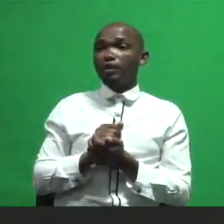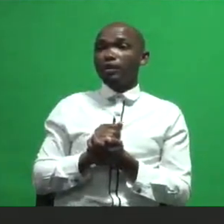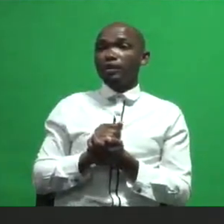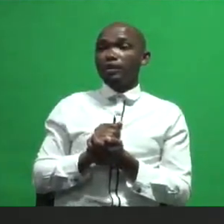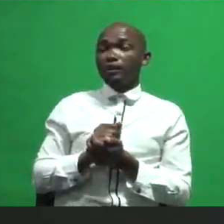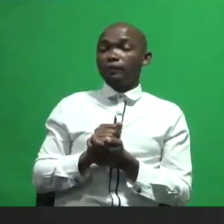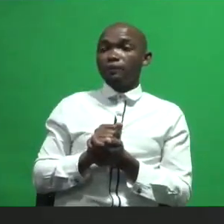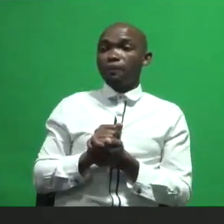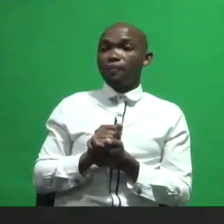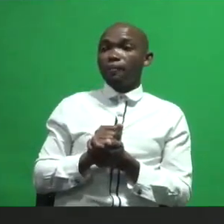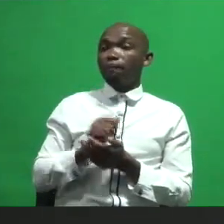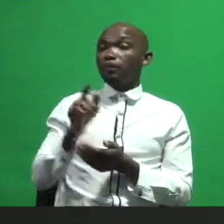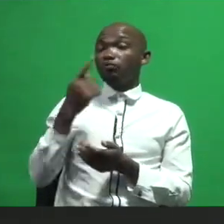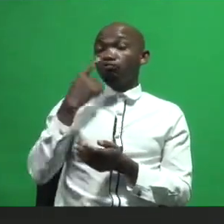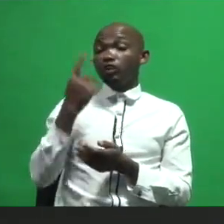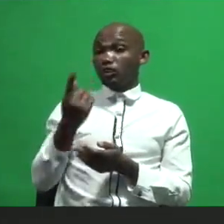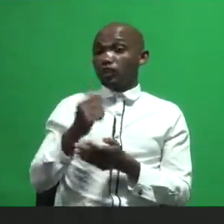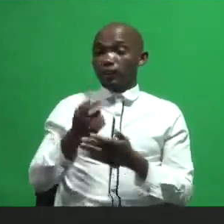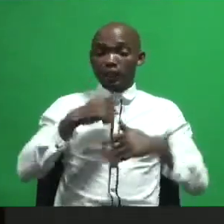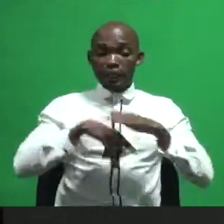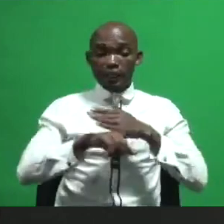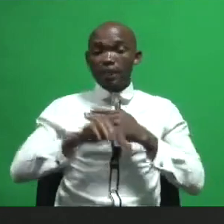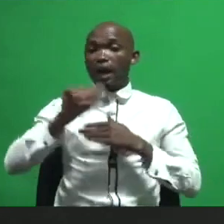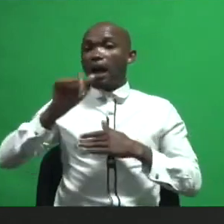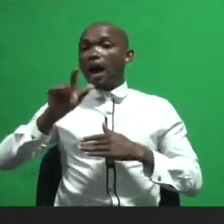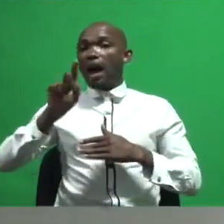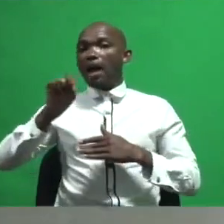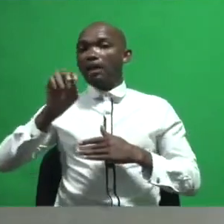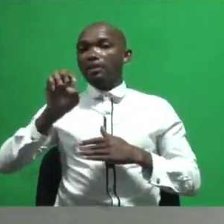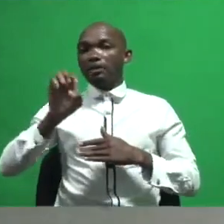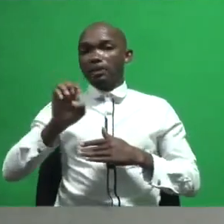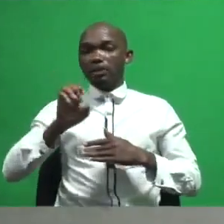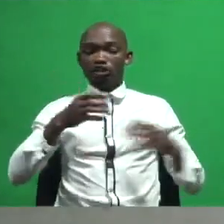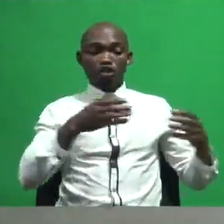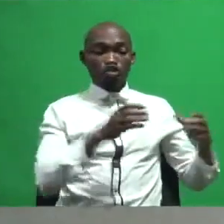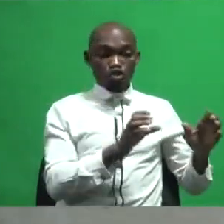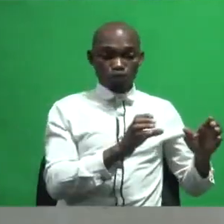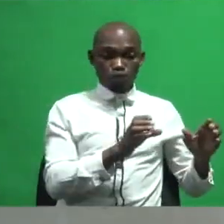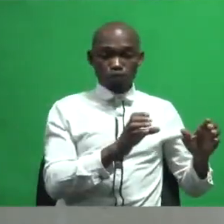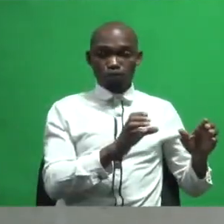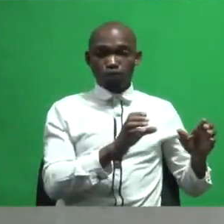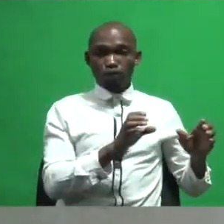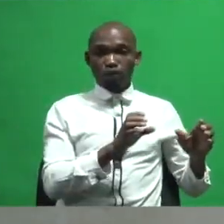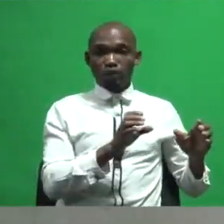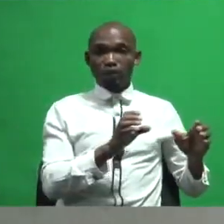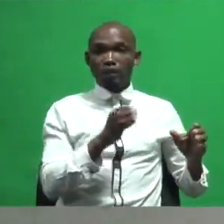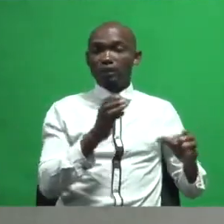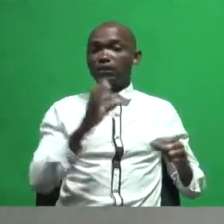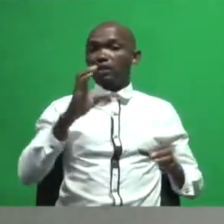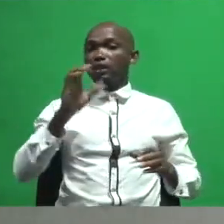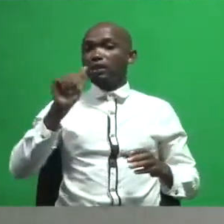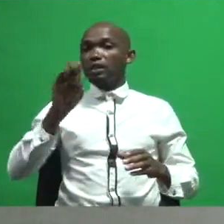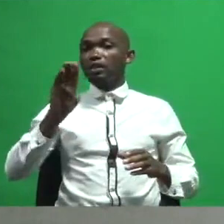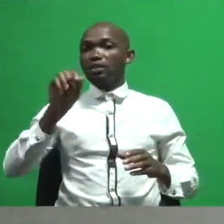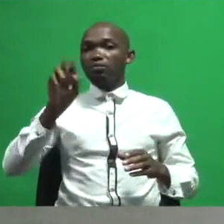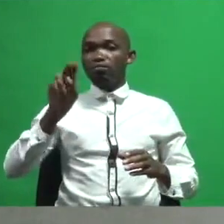let us detach. Here we have an alkyl group. We have an alkyl group that is